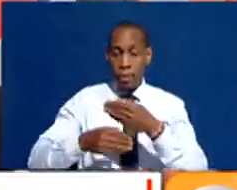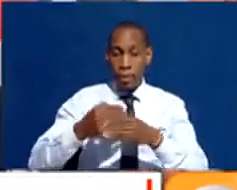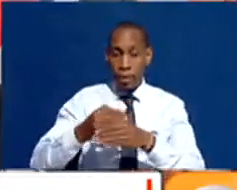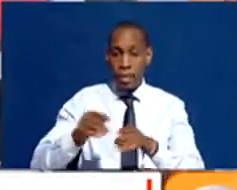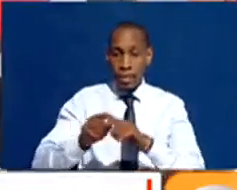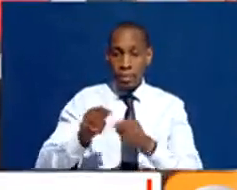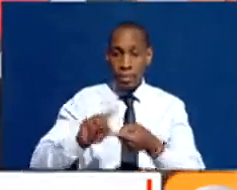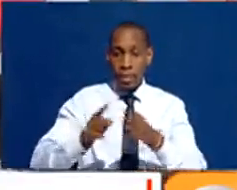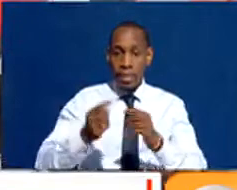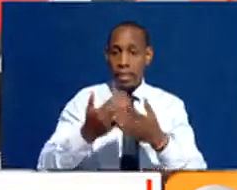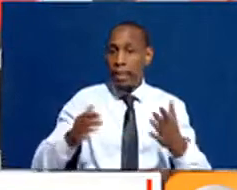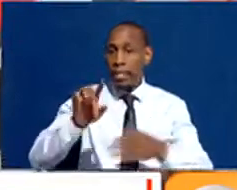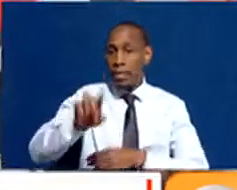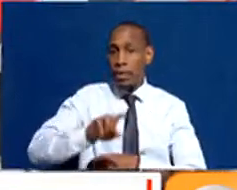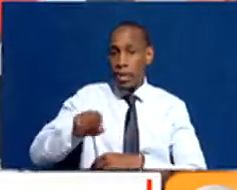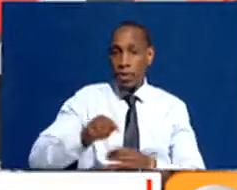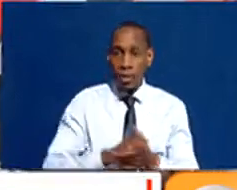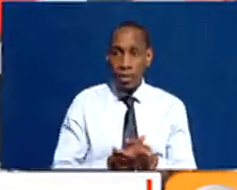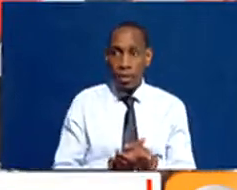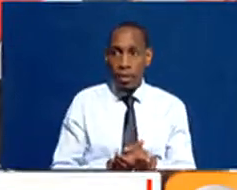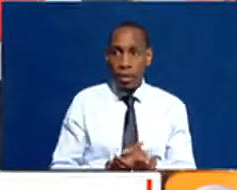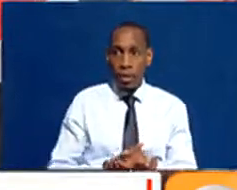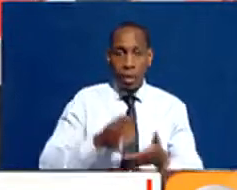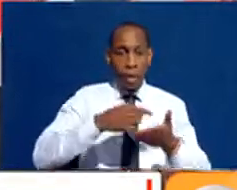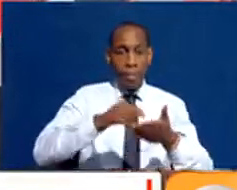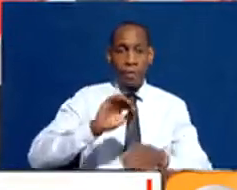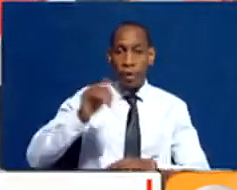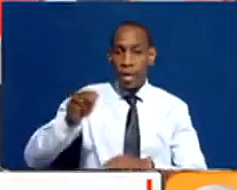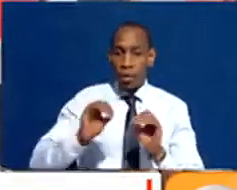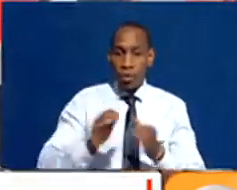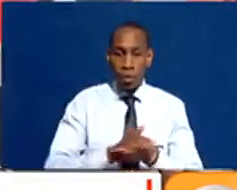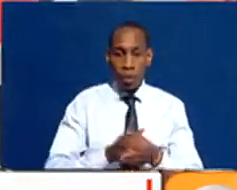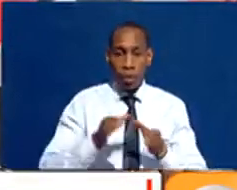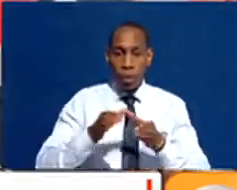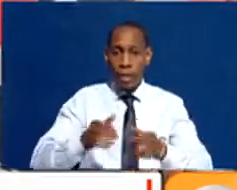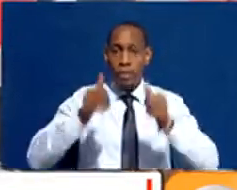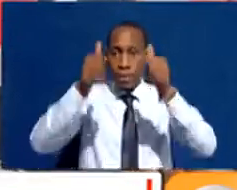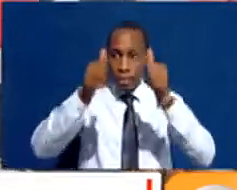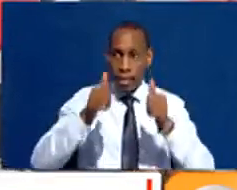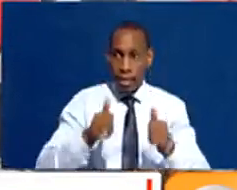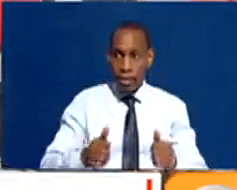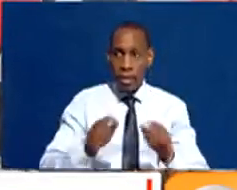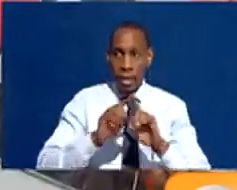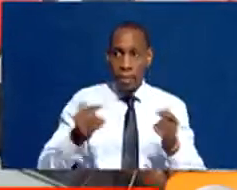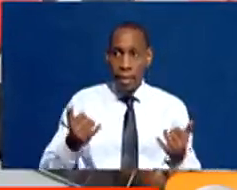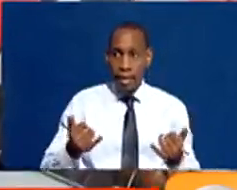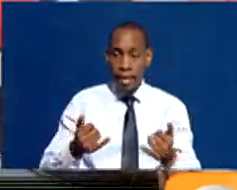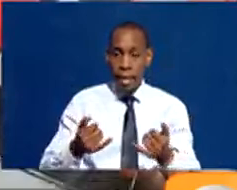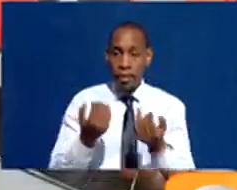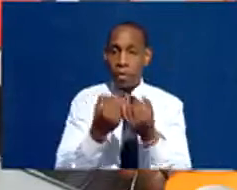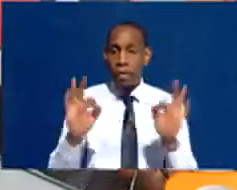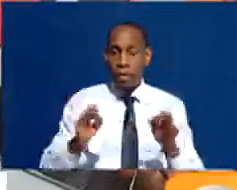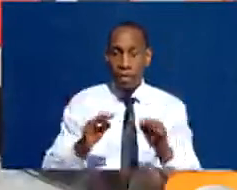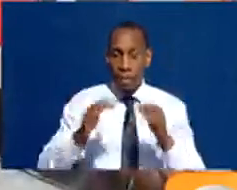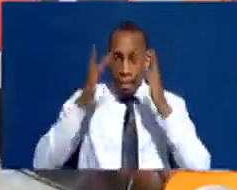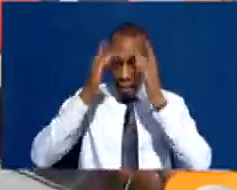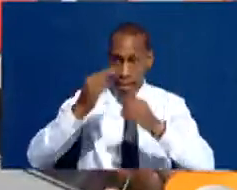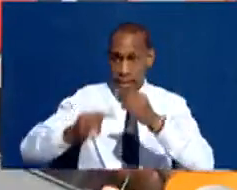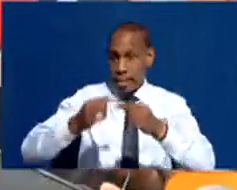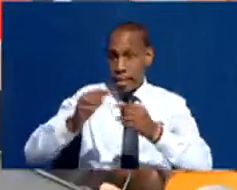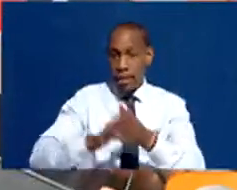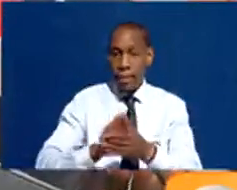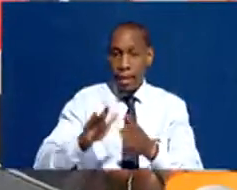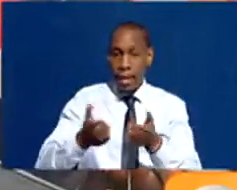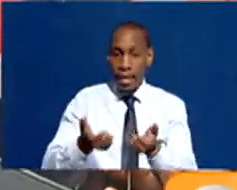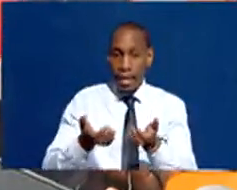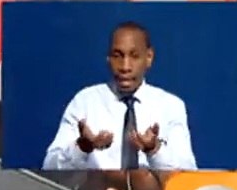of materials are wrong. He did not get any permit from the county. There was an enforcement notice. But because of impunity, decided to go on. He needs to